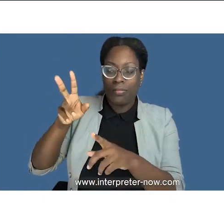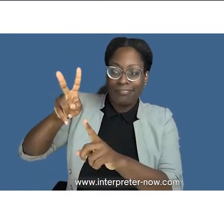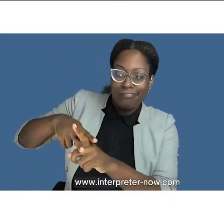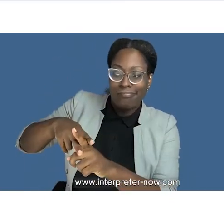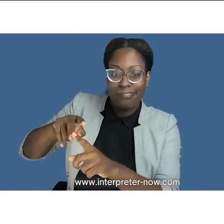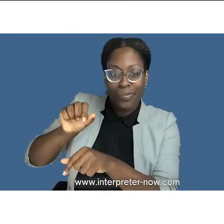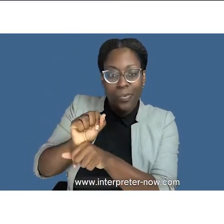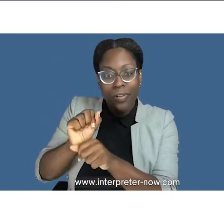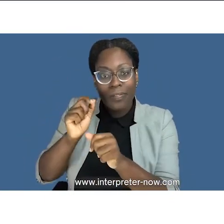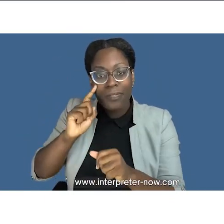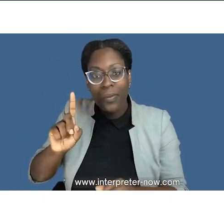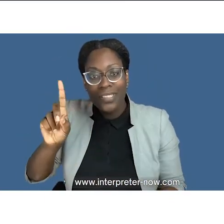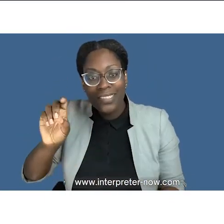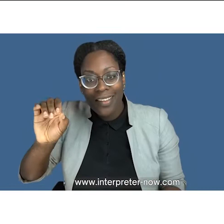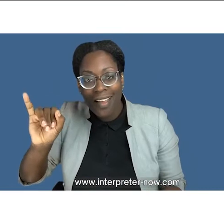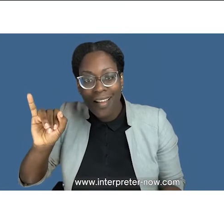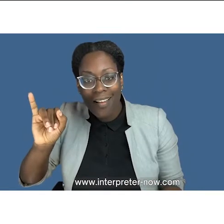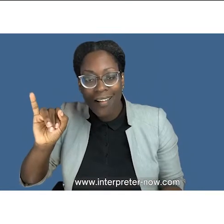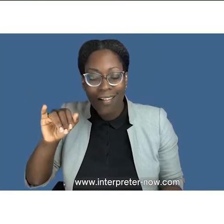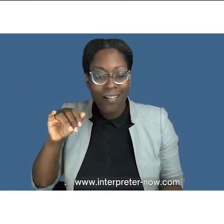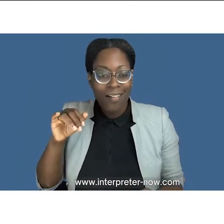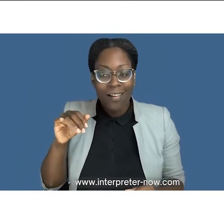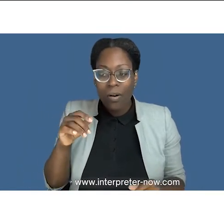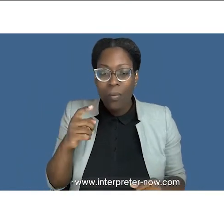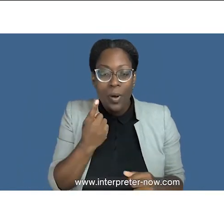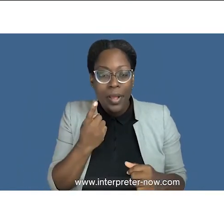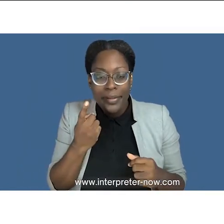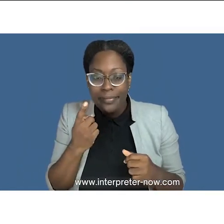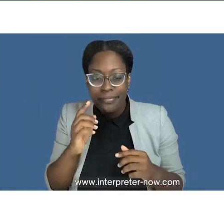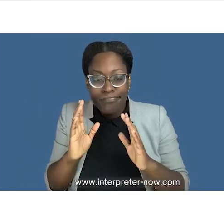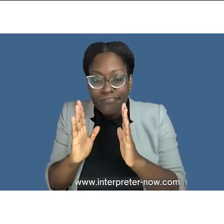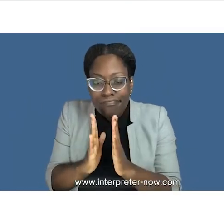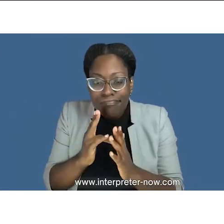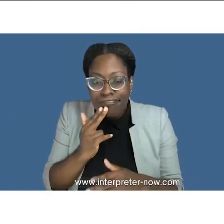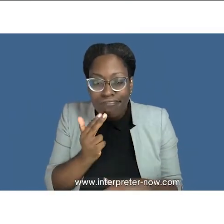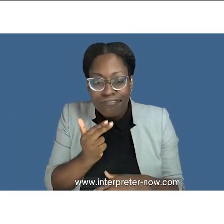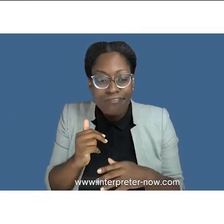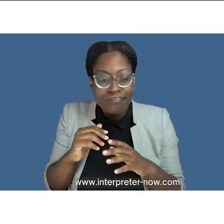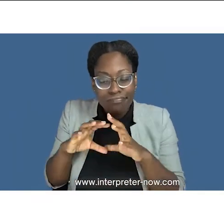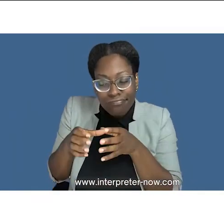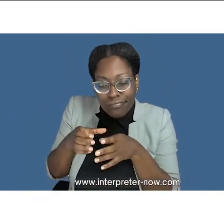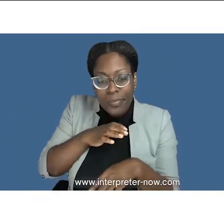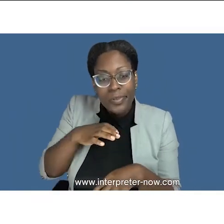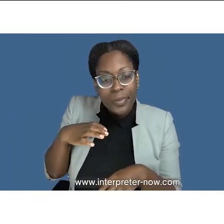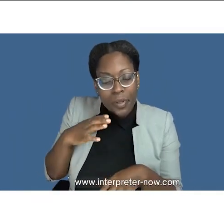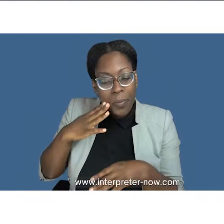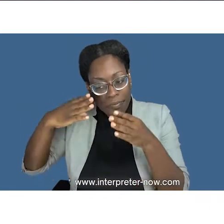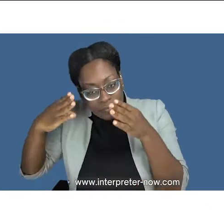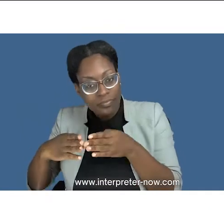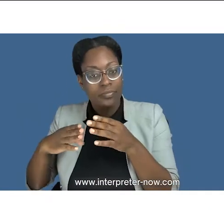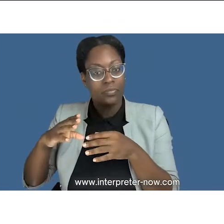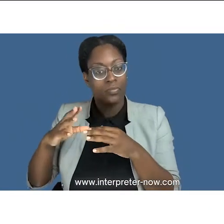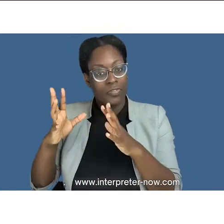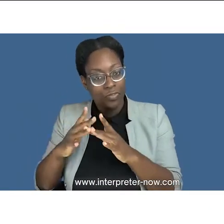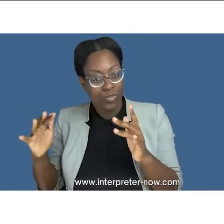diversity, equity, and inclusion. And whether that's somebody that just really had a passion for it, or that was a small